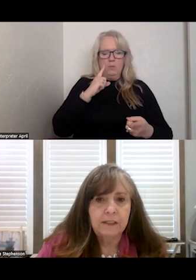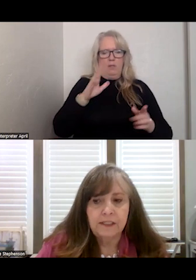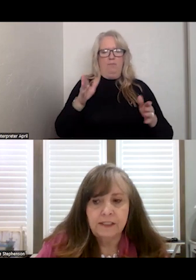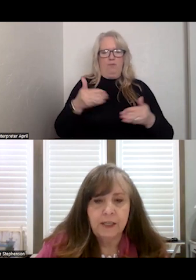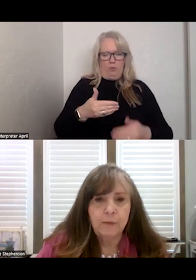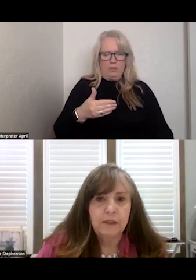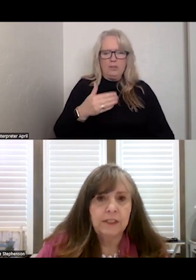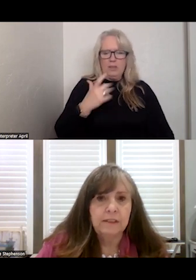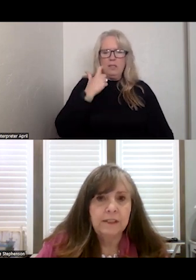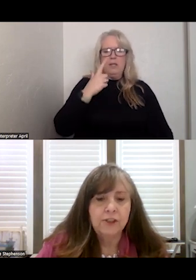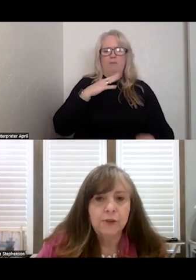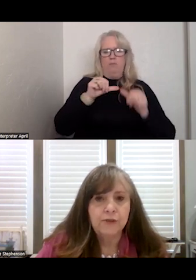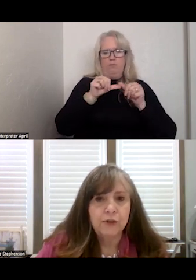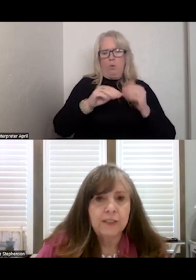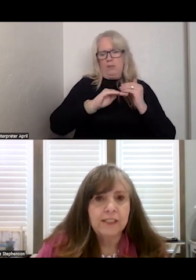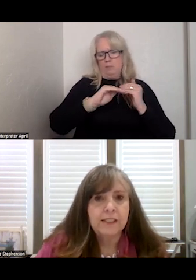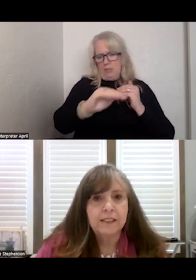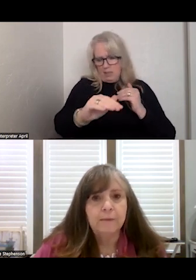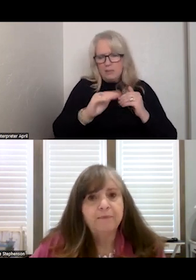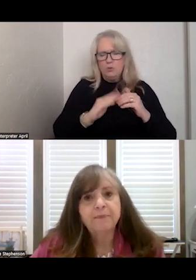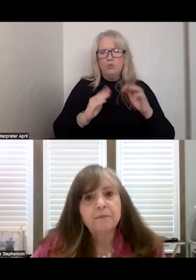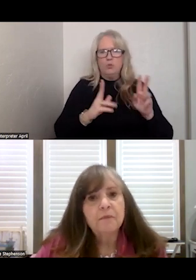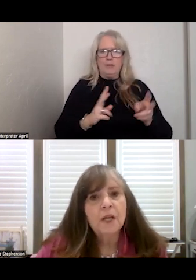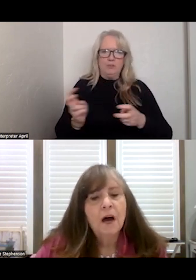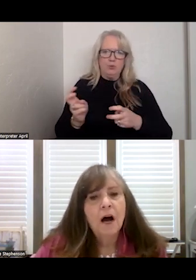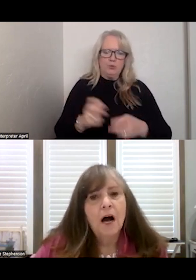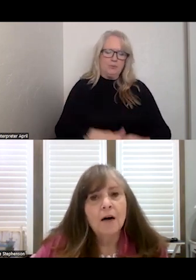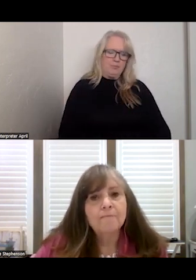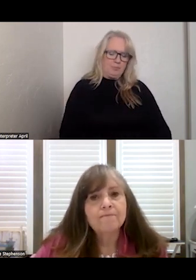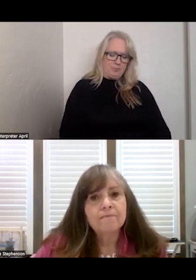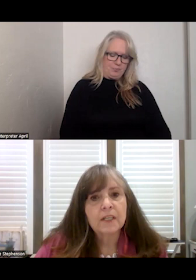the sustainability issues for the crisis system.